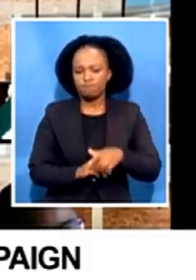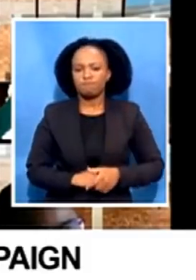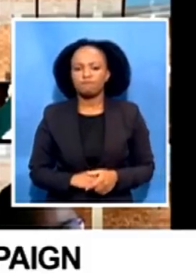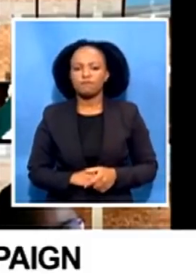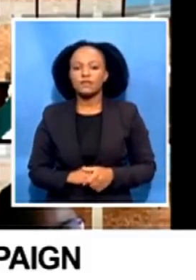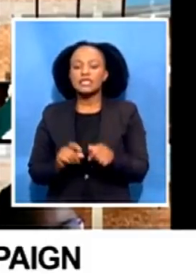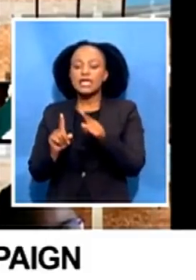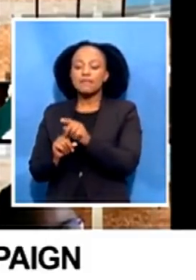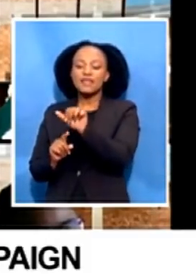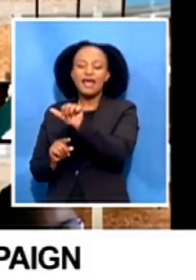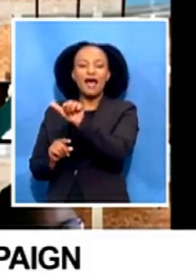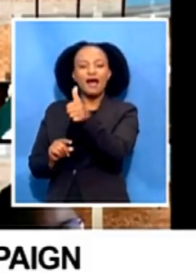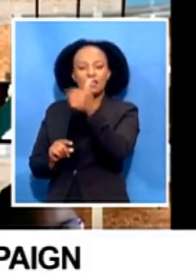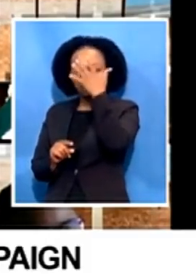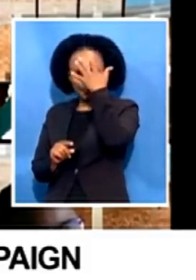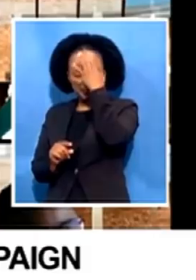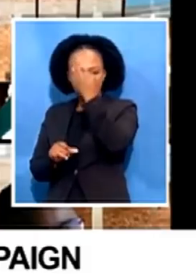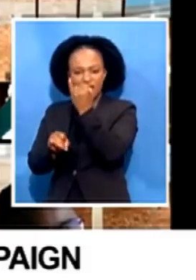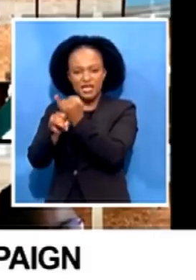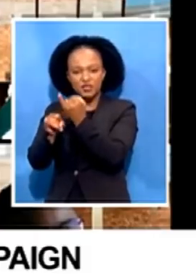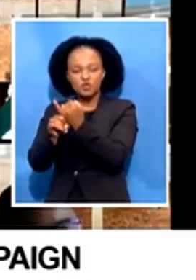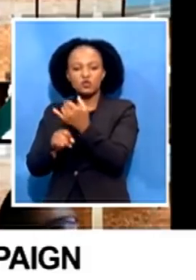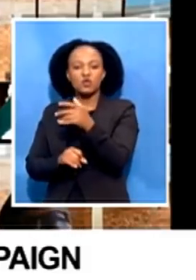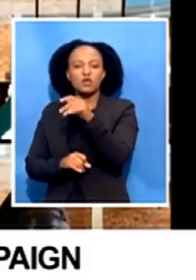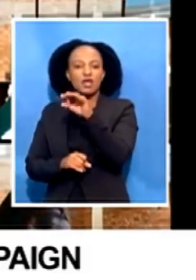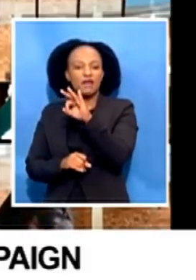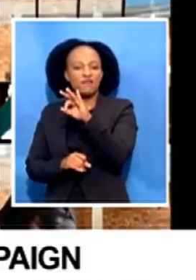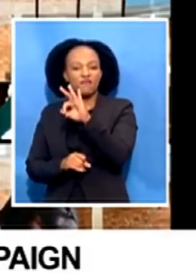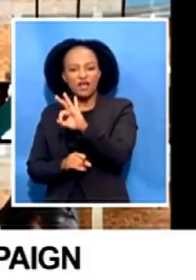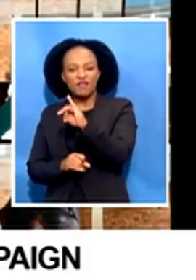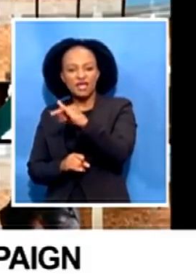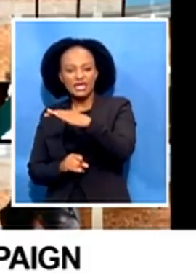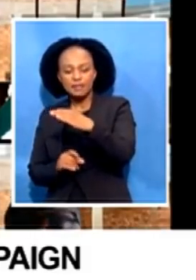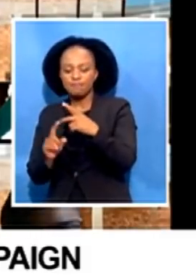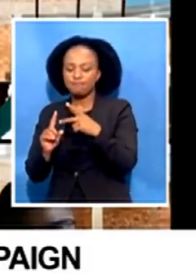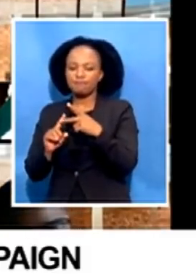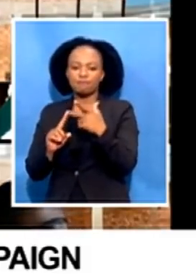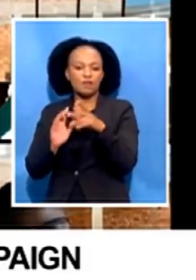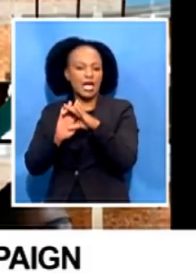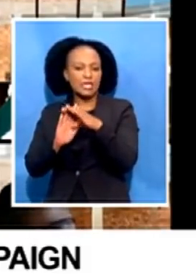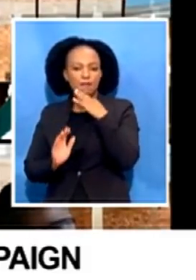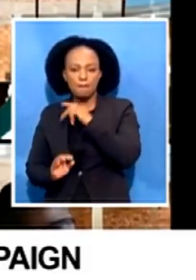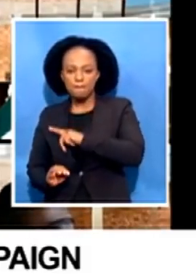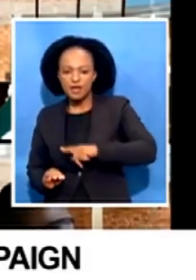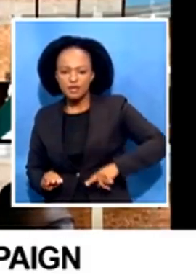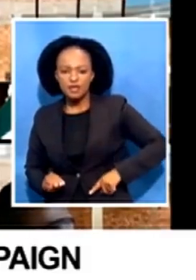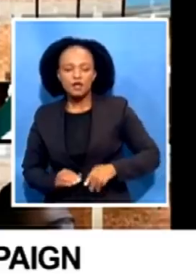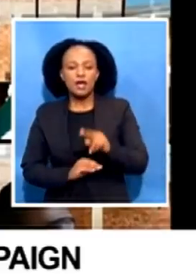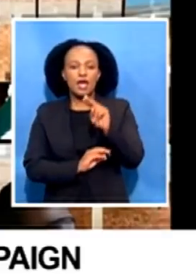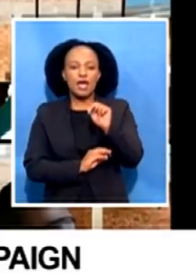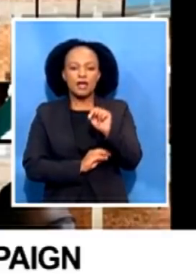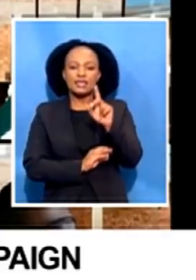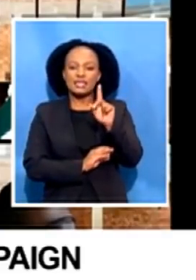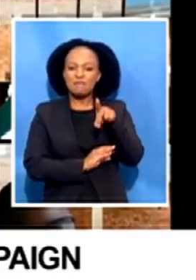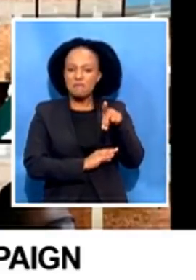the FIC, like the president himself, like the NDPP and the speaker, who all participate here, must